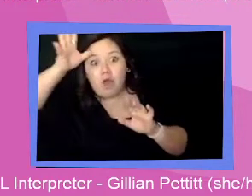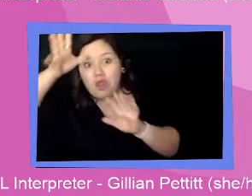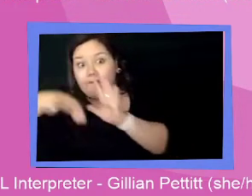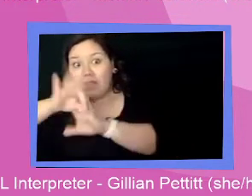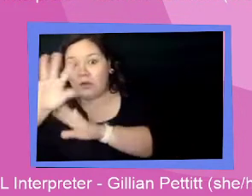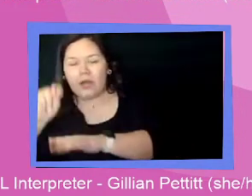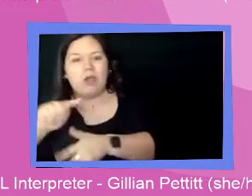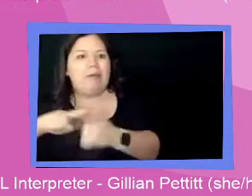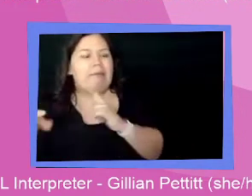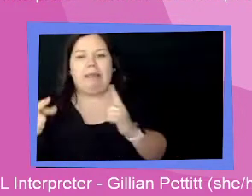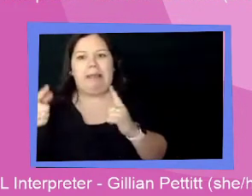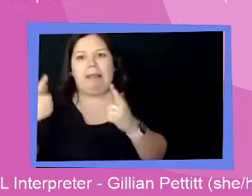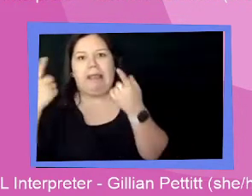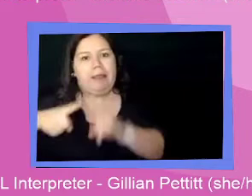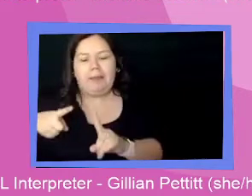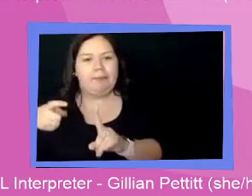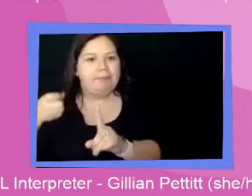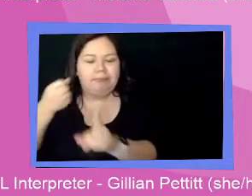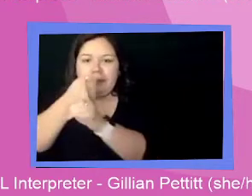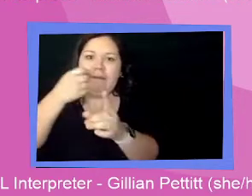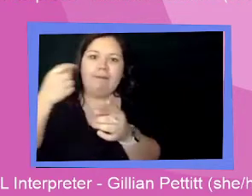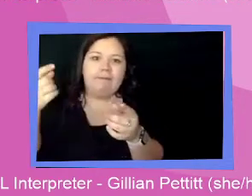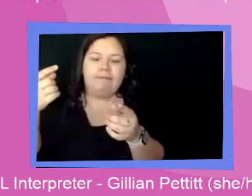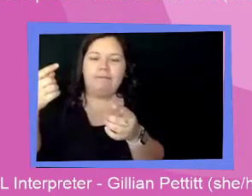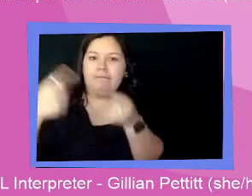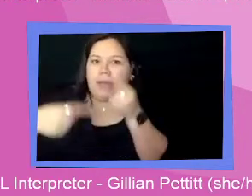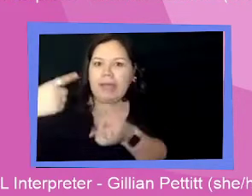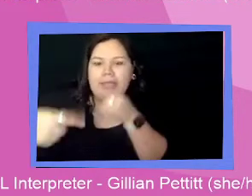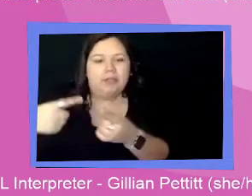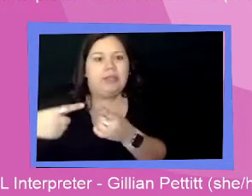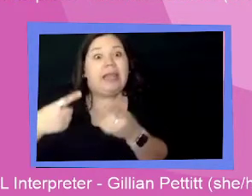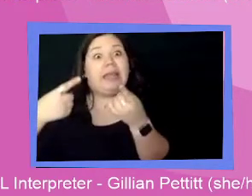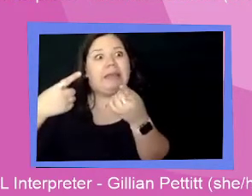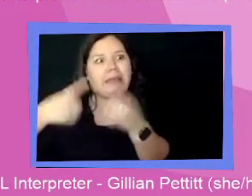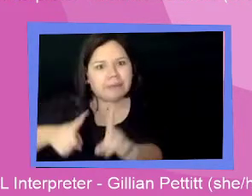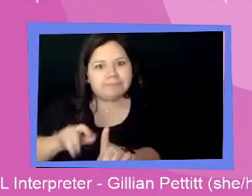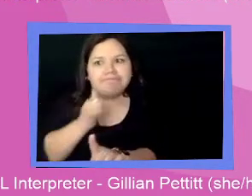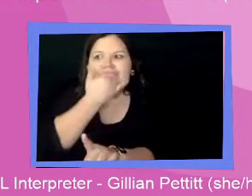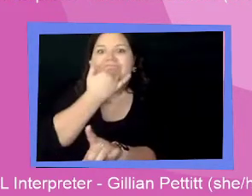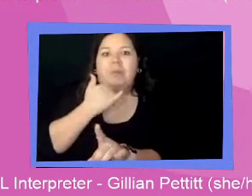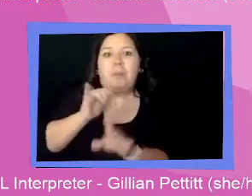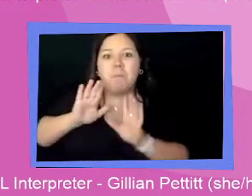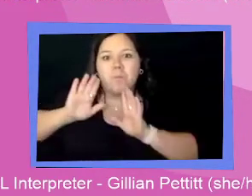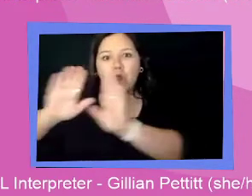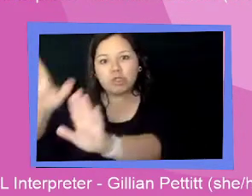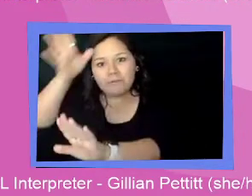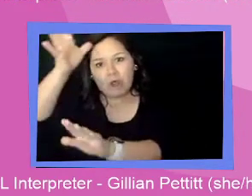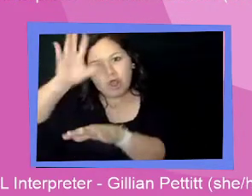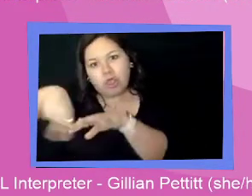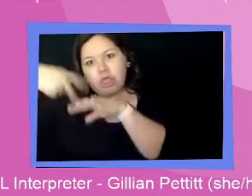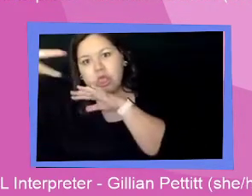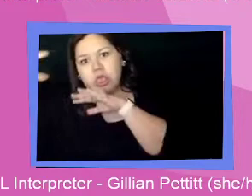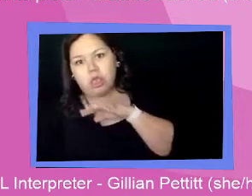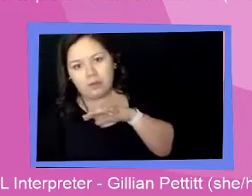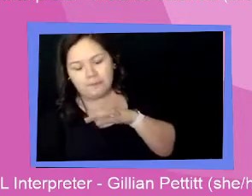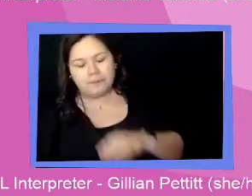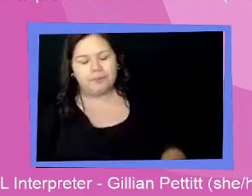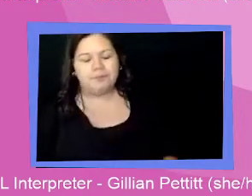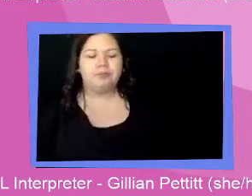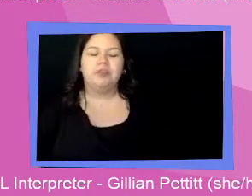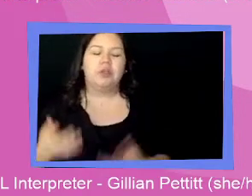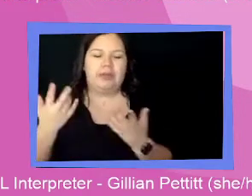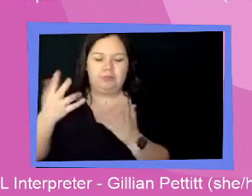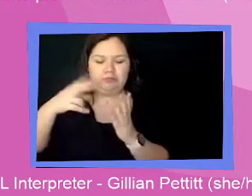fight ensued, and by mistake, one of them pushed the father off the rooftop. The memory shakes as if